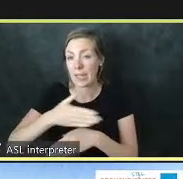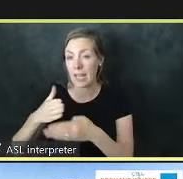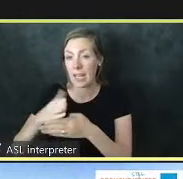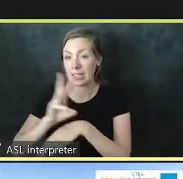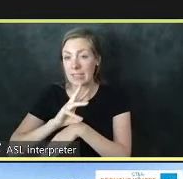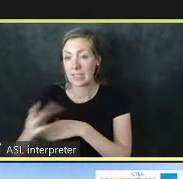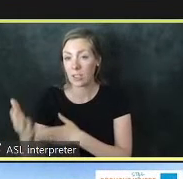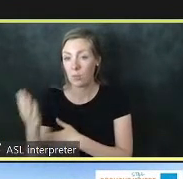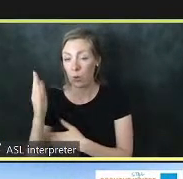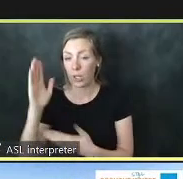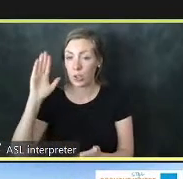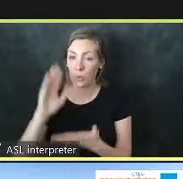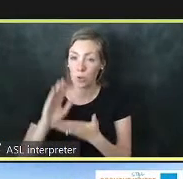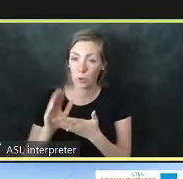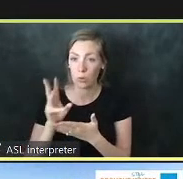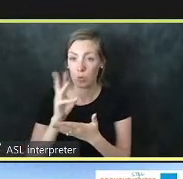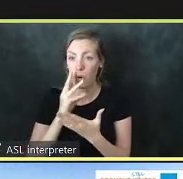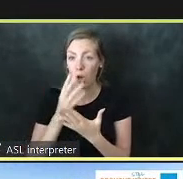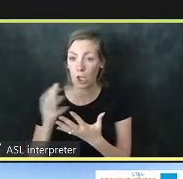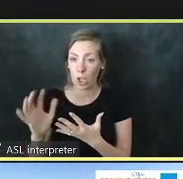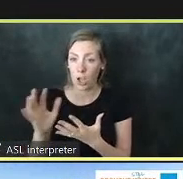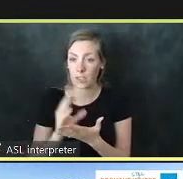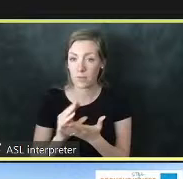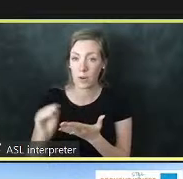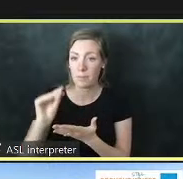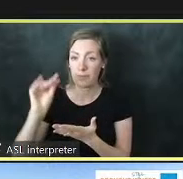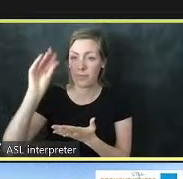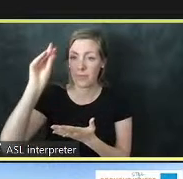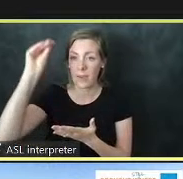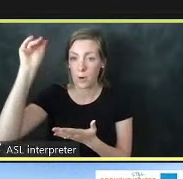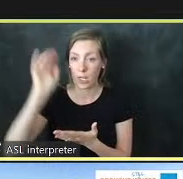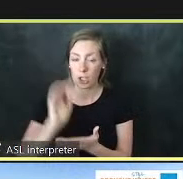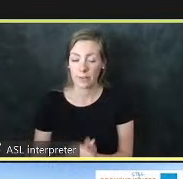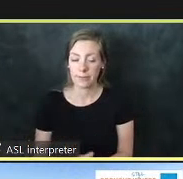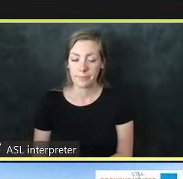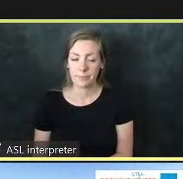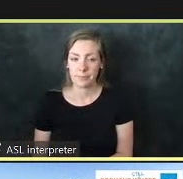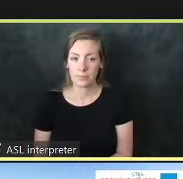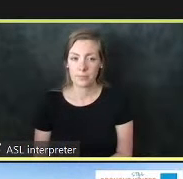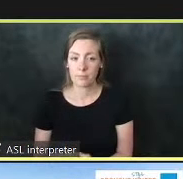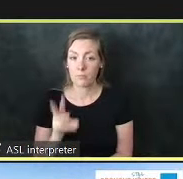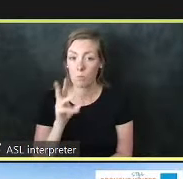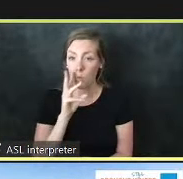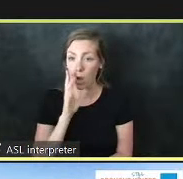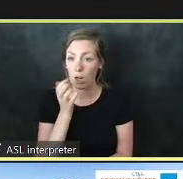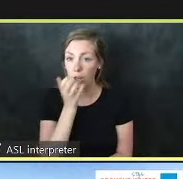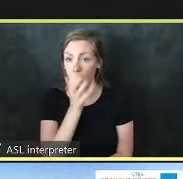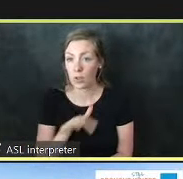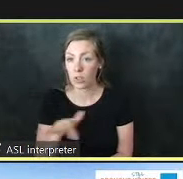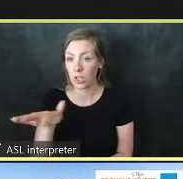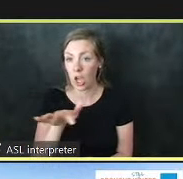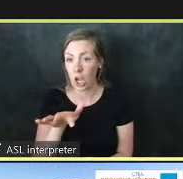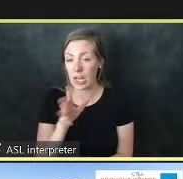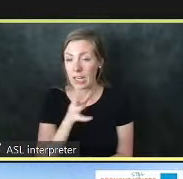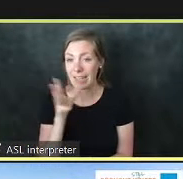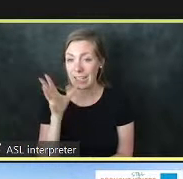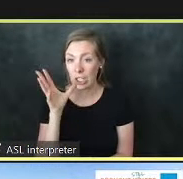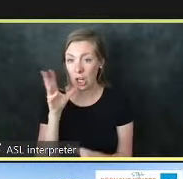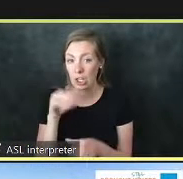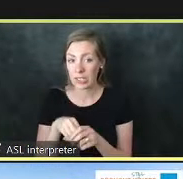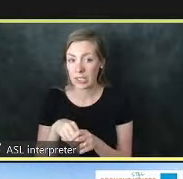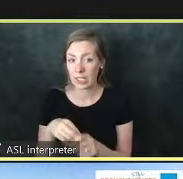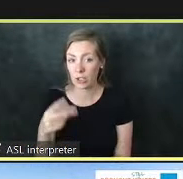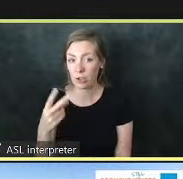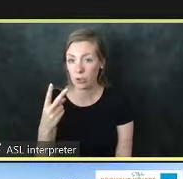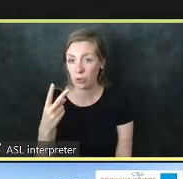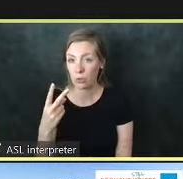reduce medianoche water y las 6 de loss la from mañana. evaporation. Esa es la mejor Water forma de your prevenir lawn el agua and a través de garden la in evaporación. 2 No short